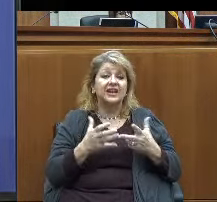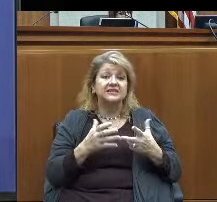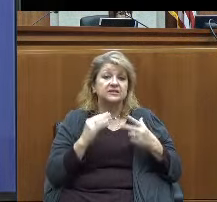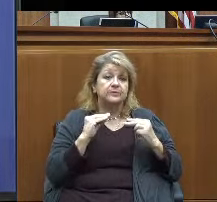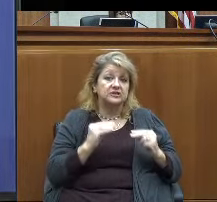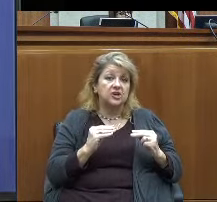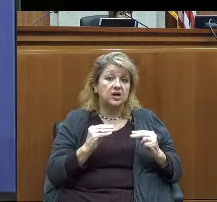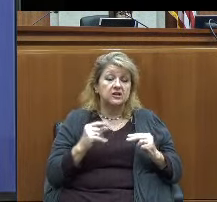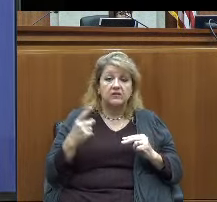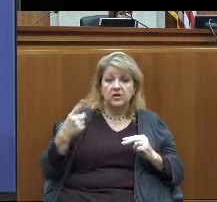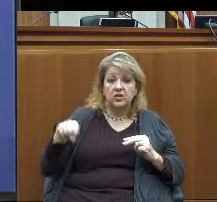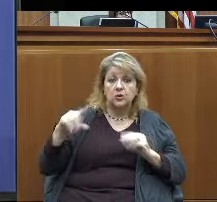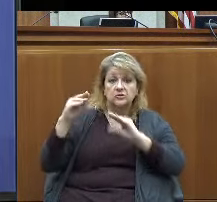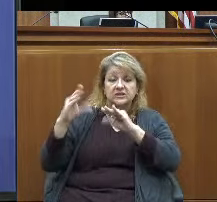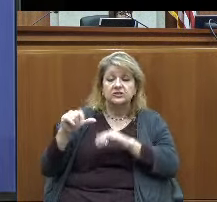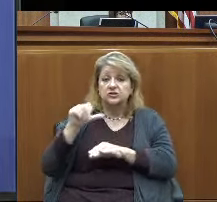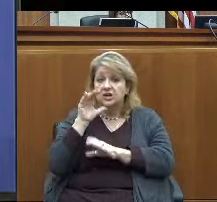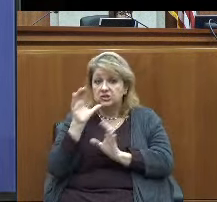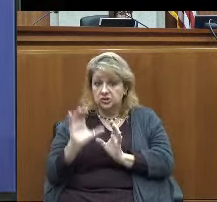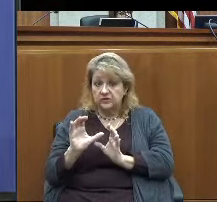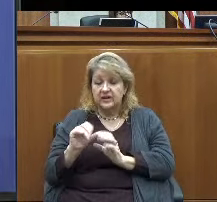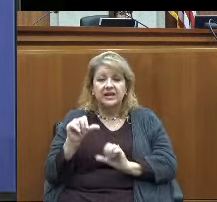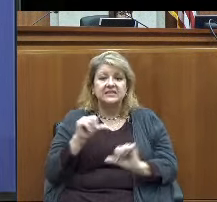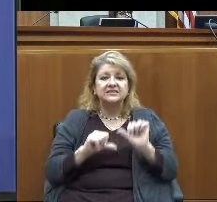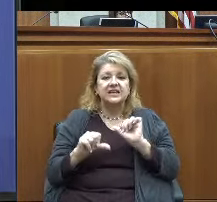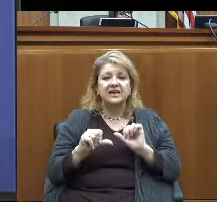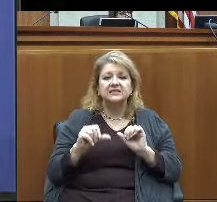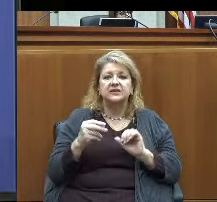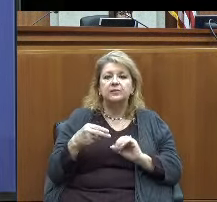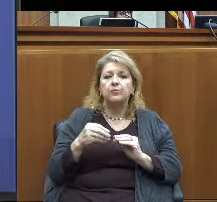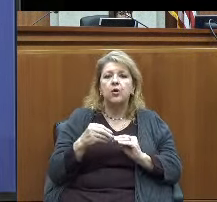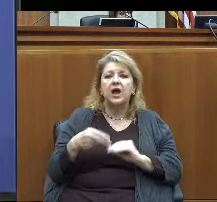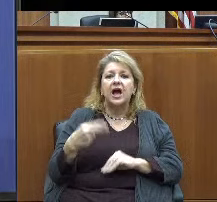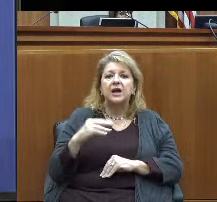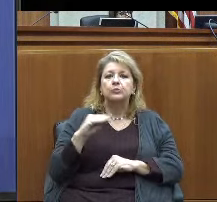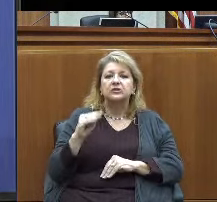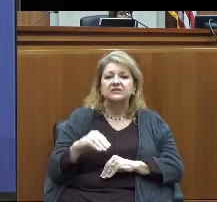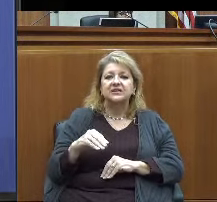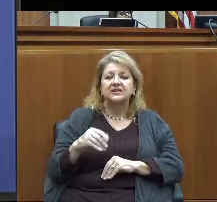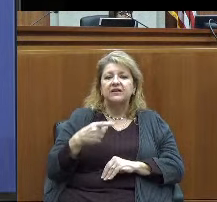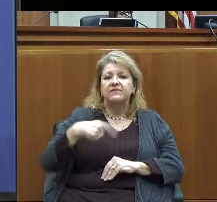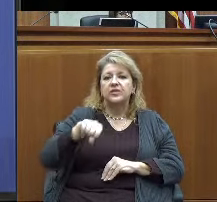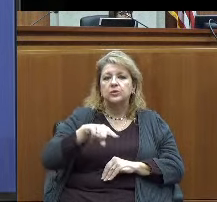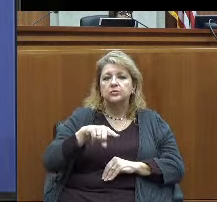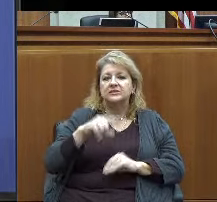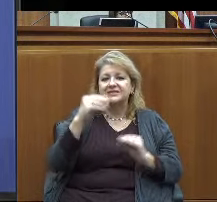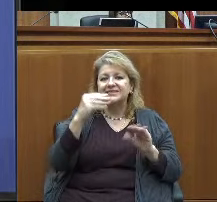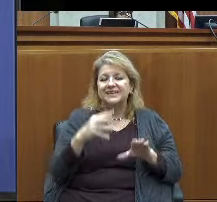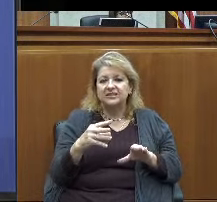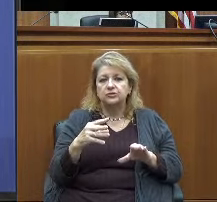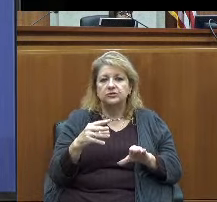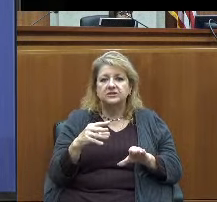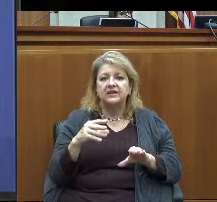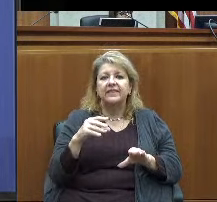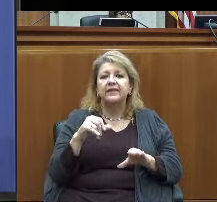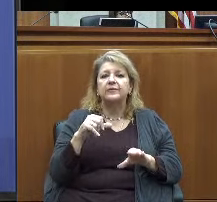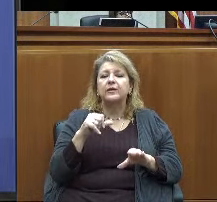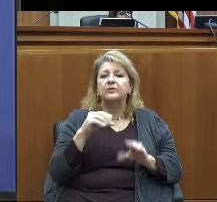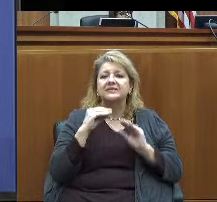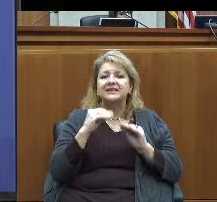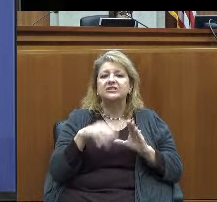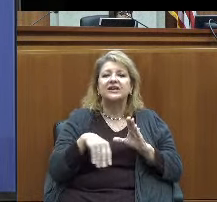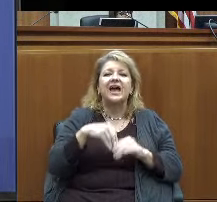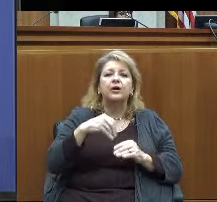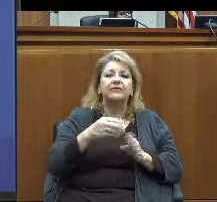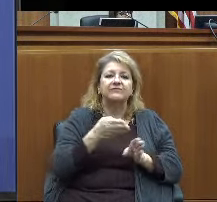being taught by uncertified teachers, science had a higher percentage of teachers teaching out of field at 19%.